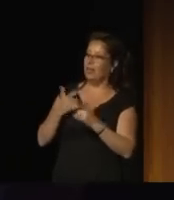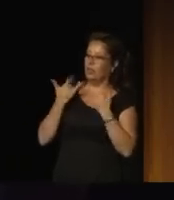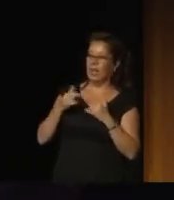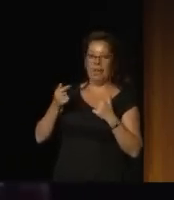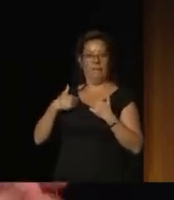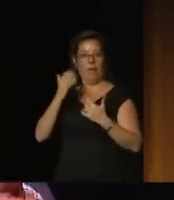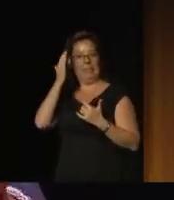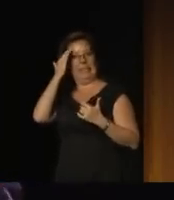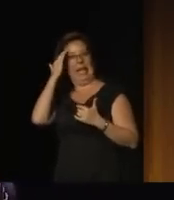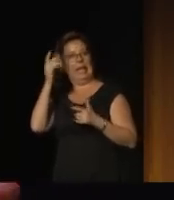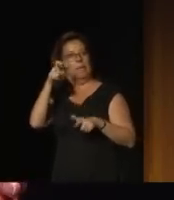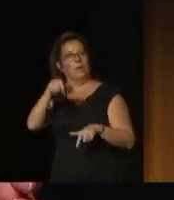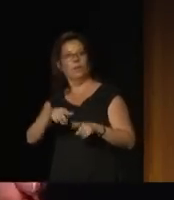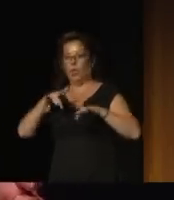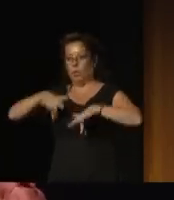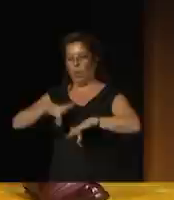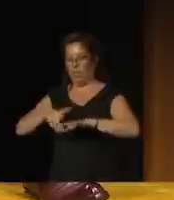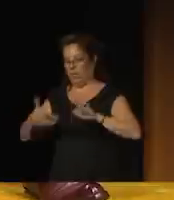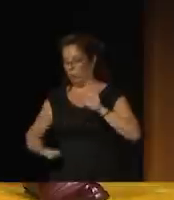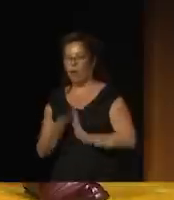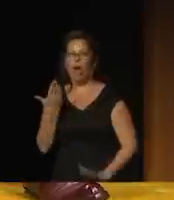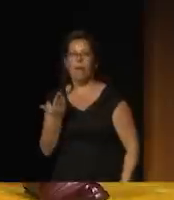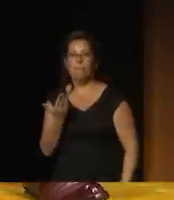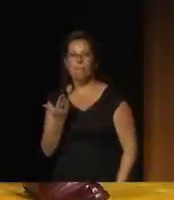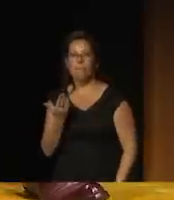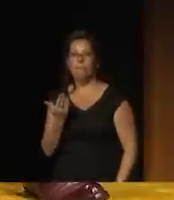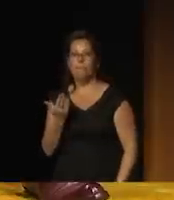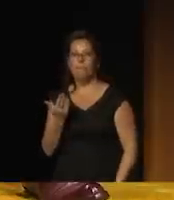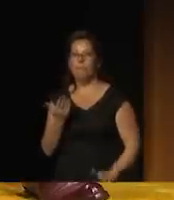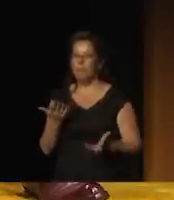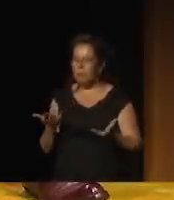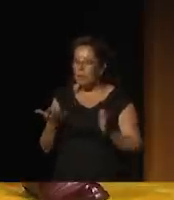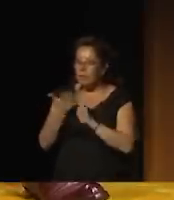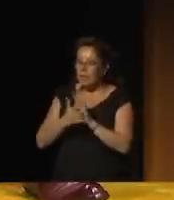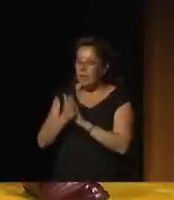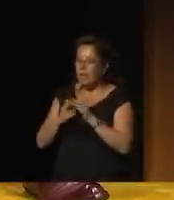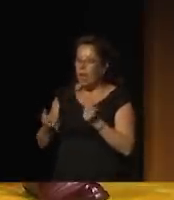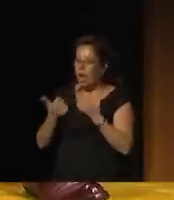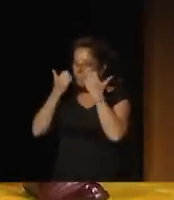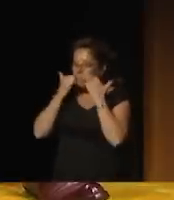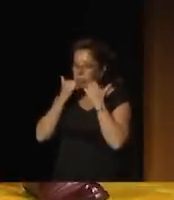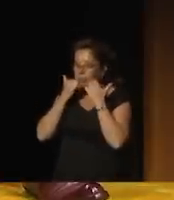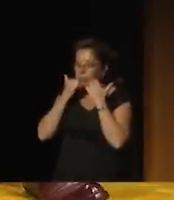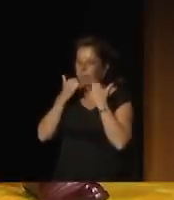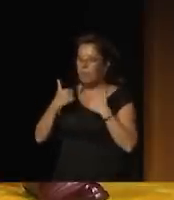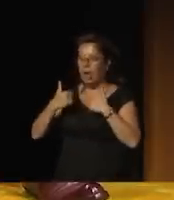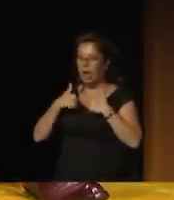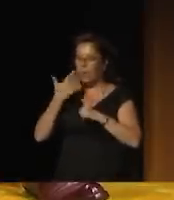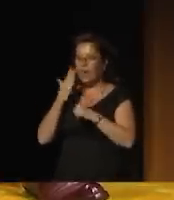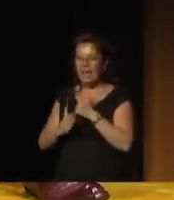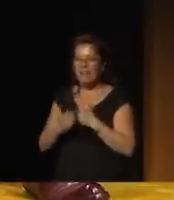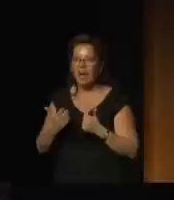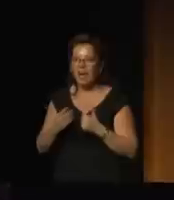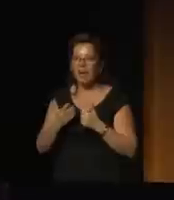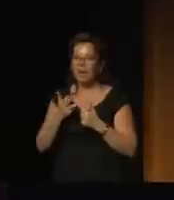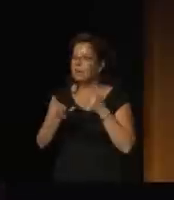and I've not ever committed any crimes, it doesn't mean I might not go commit one after I go buy an arsenal of weapons.